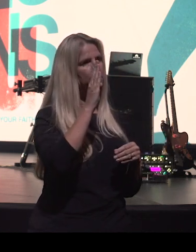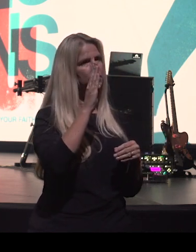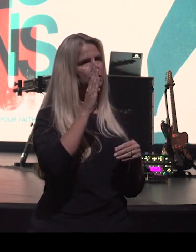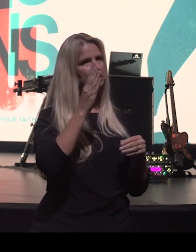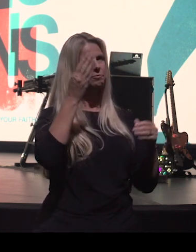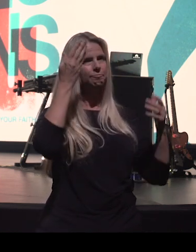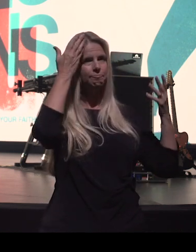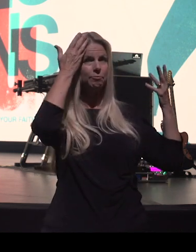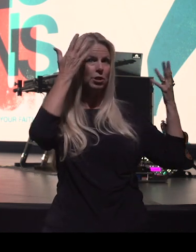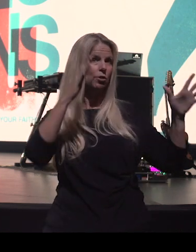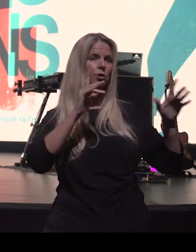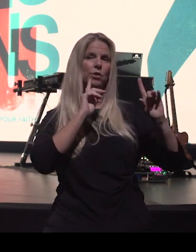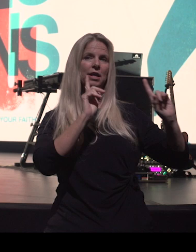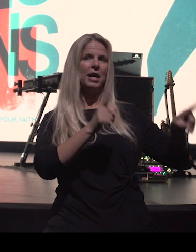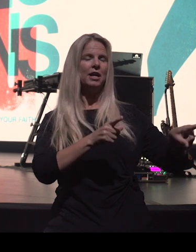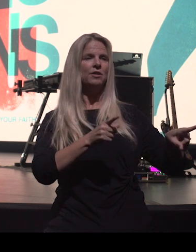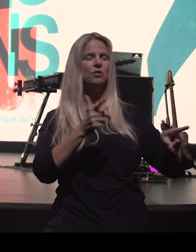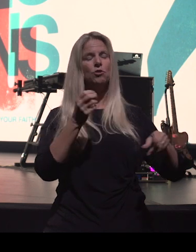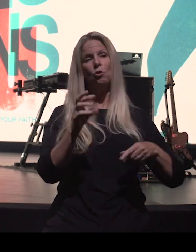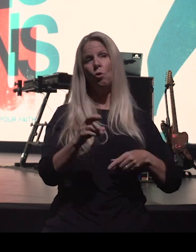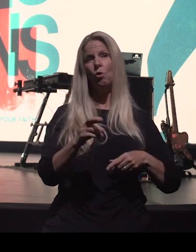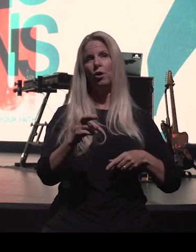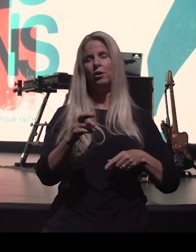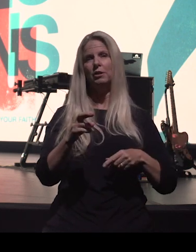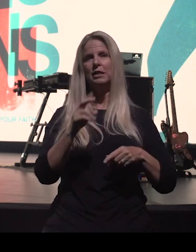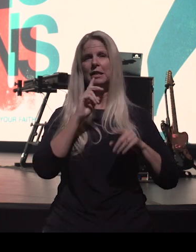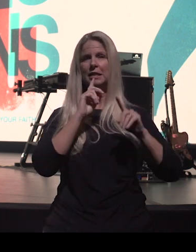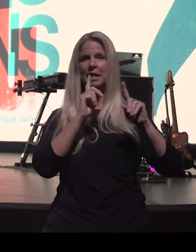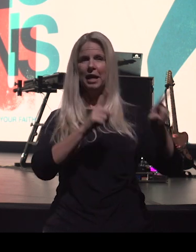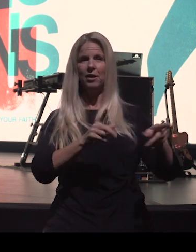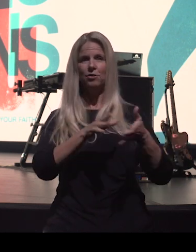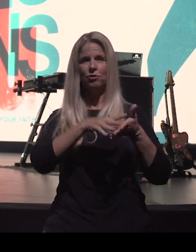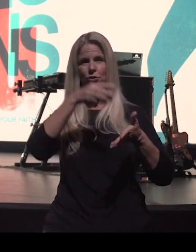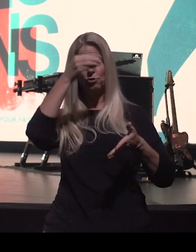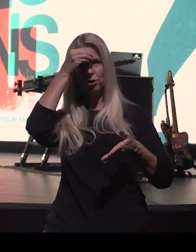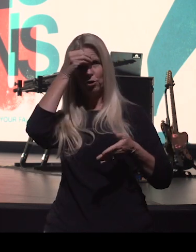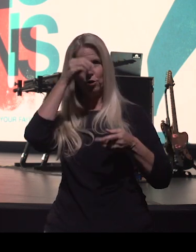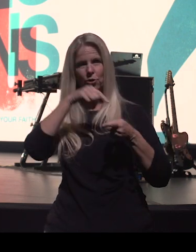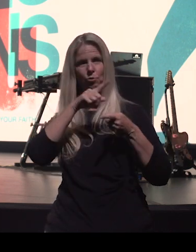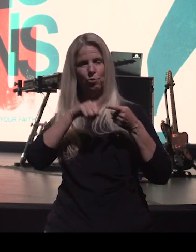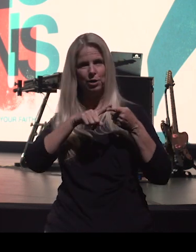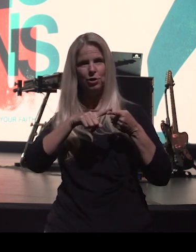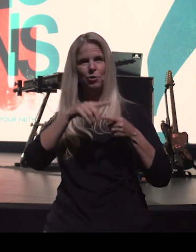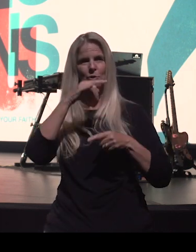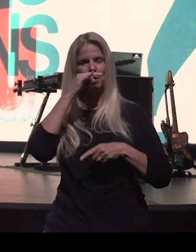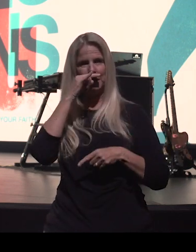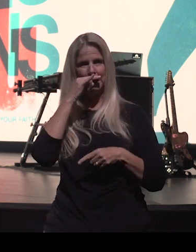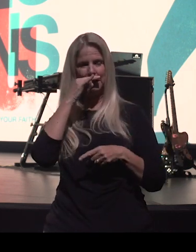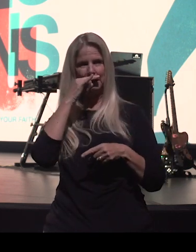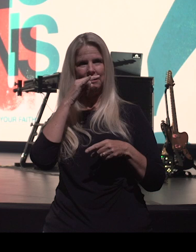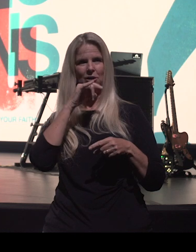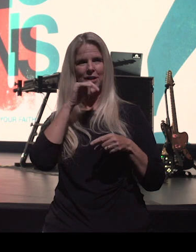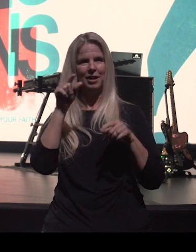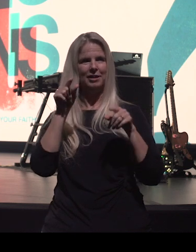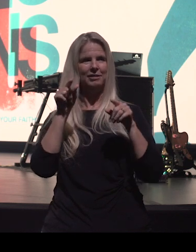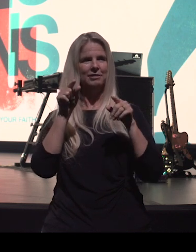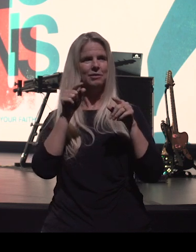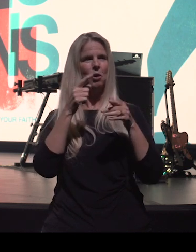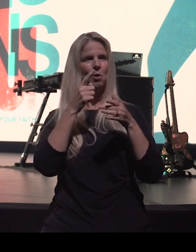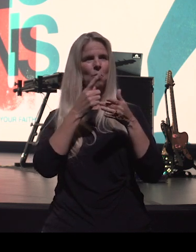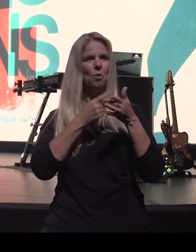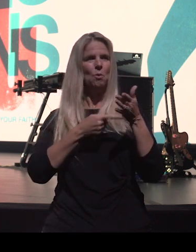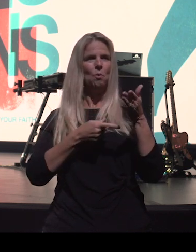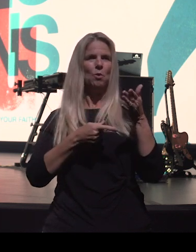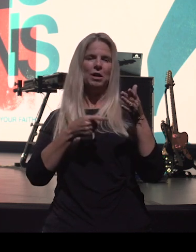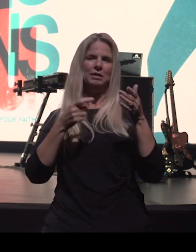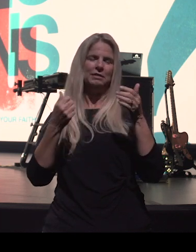the answers, or the answers we were given as kids don't hold up to the rigors of adulthood now. And so we're going to talk